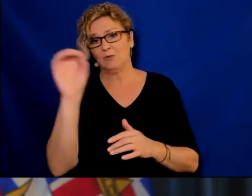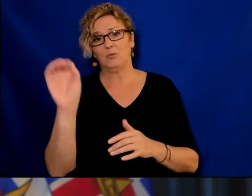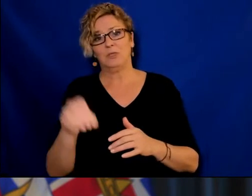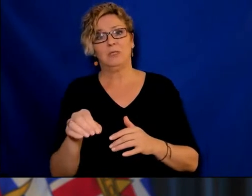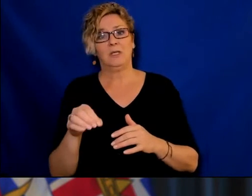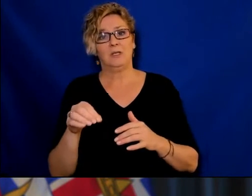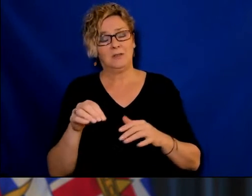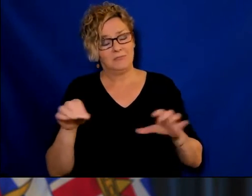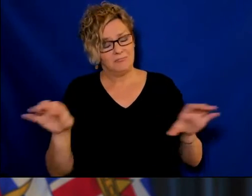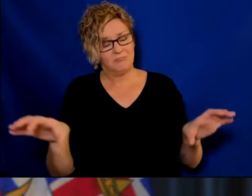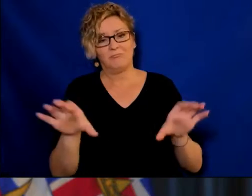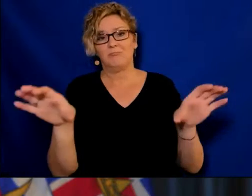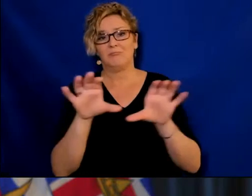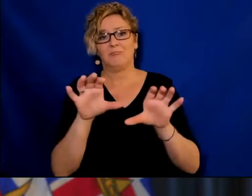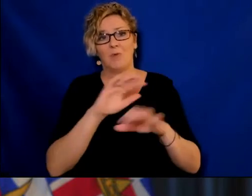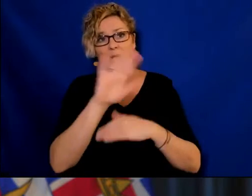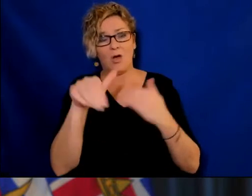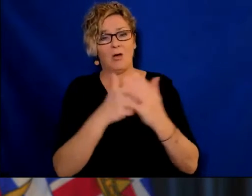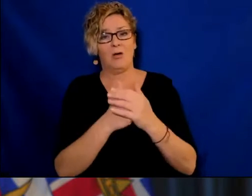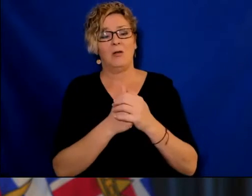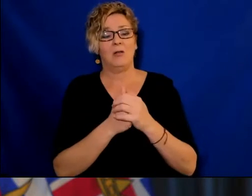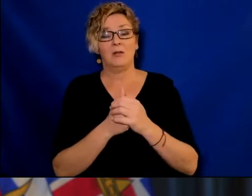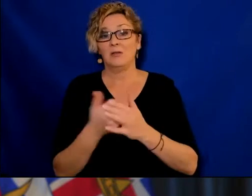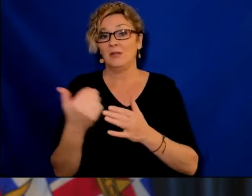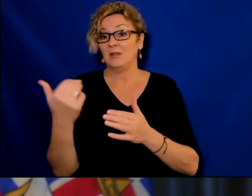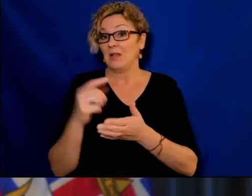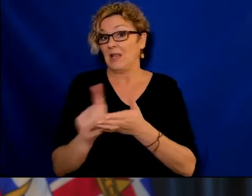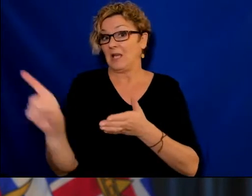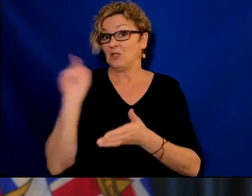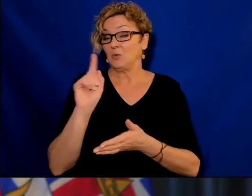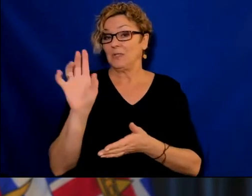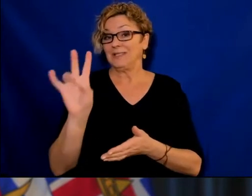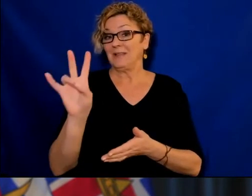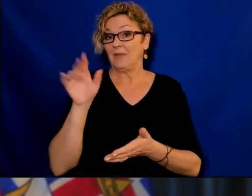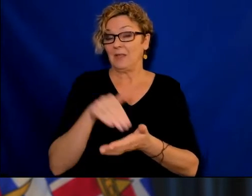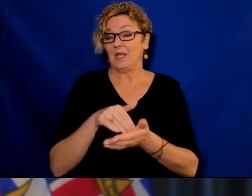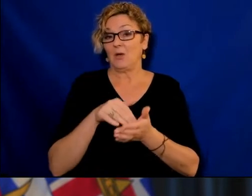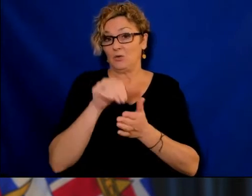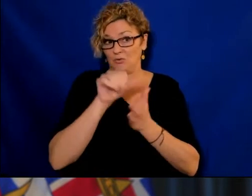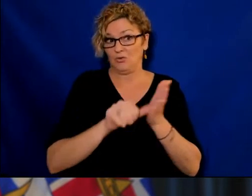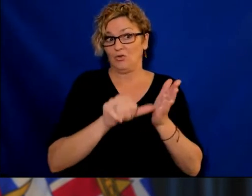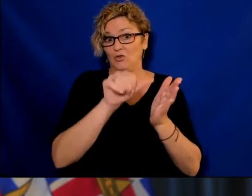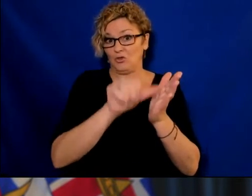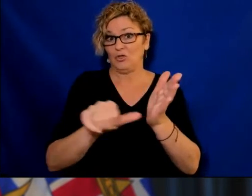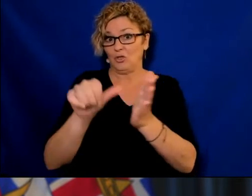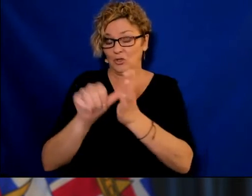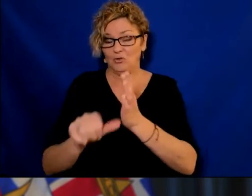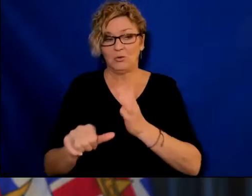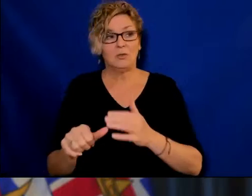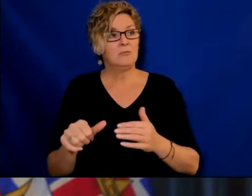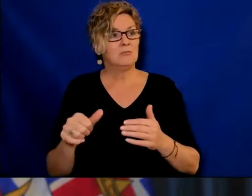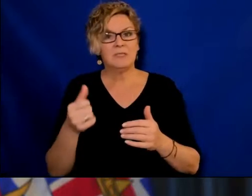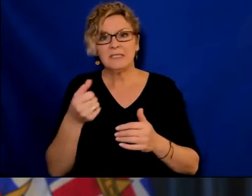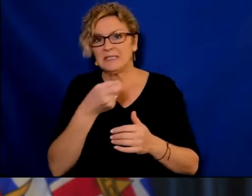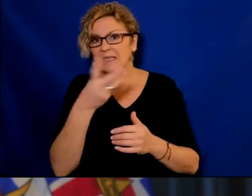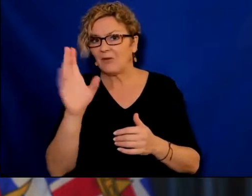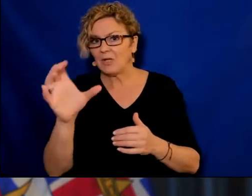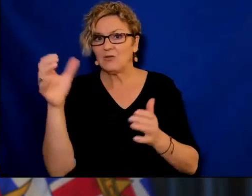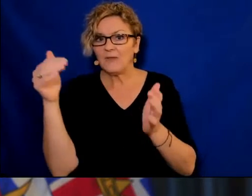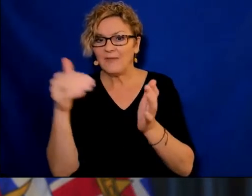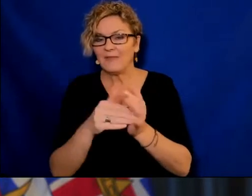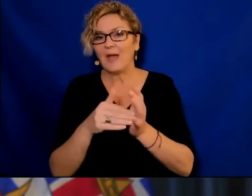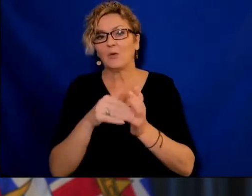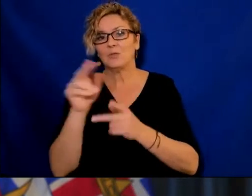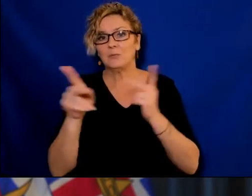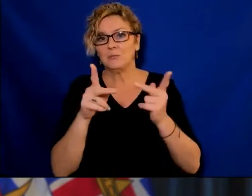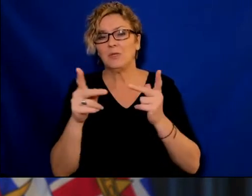surgeries performed, more than normal. Hundreds of thousands of people being immunized, more than normal. All